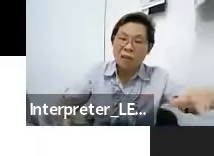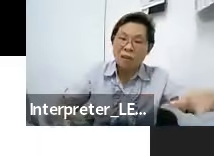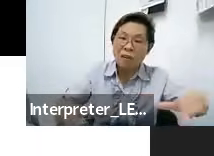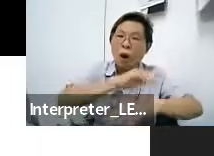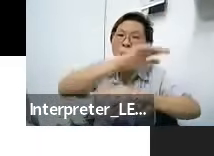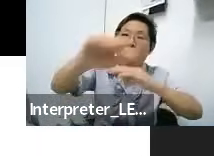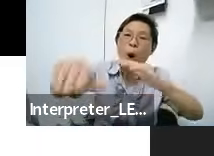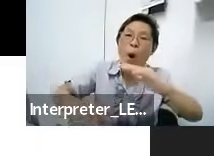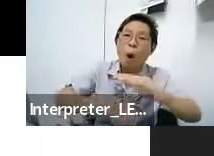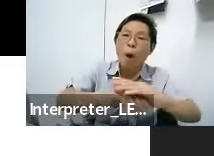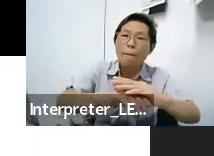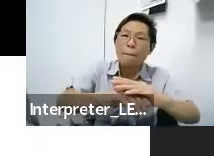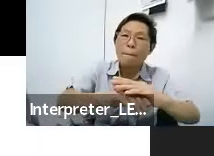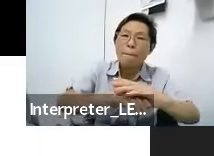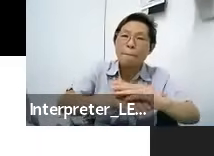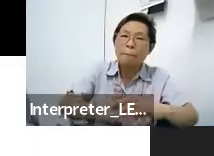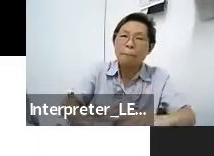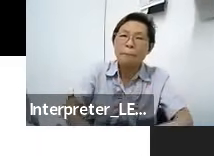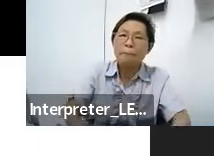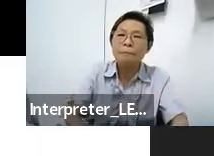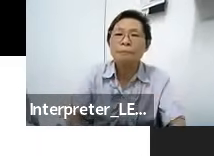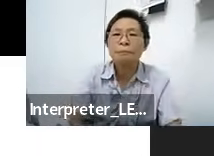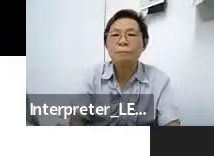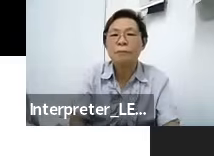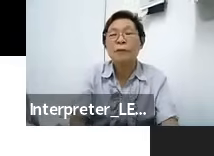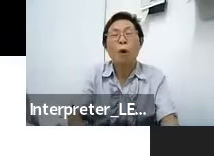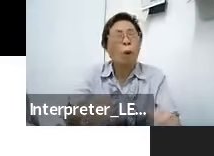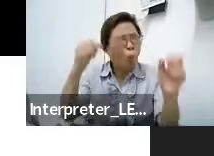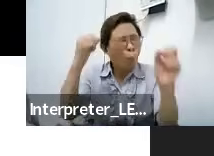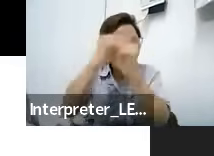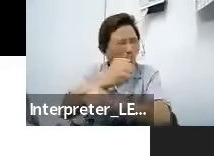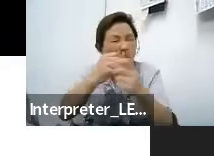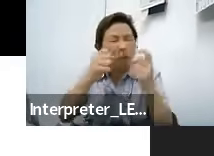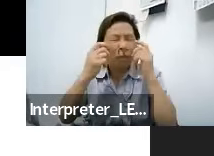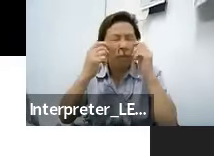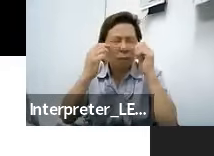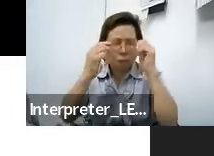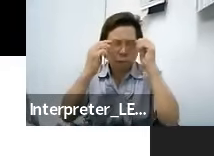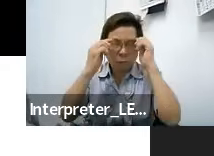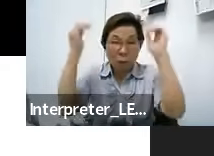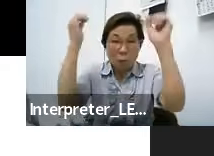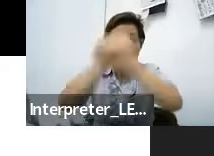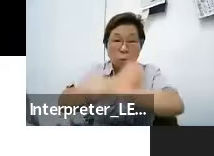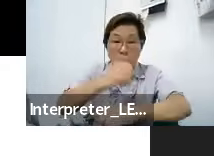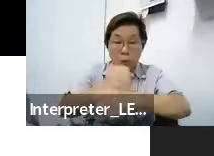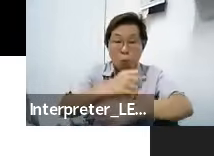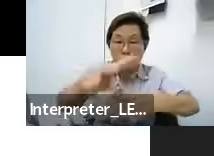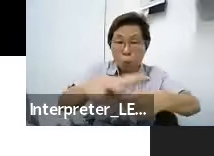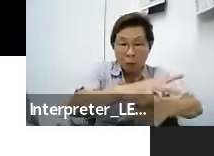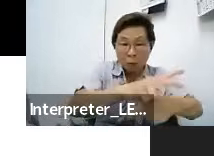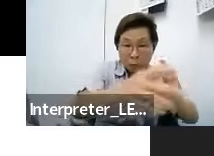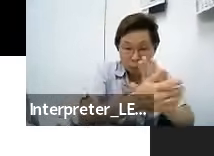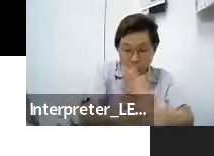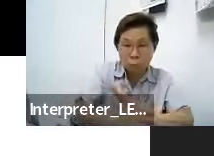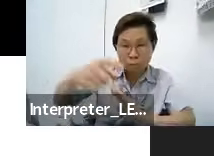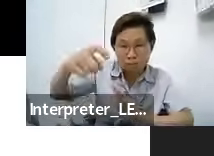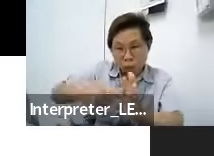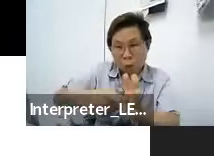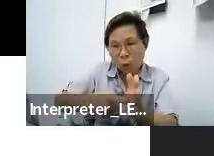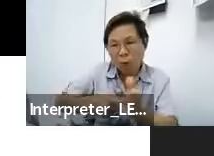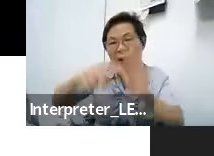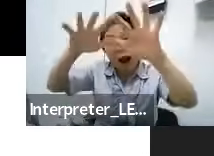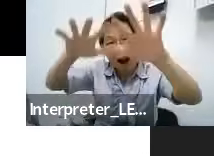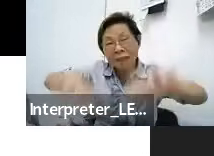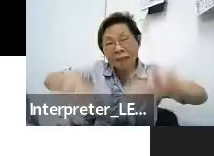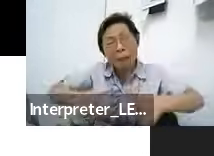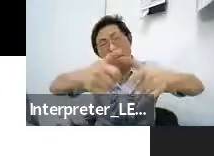also cross-border mobility. The biggest challenges we have is the vocational skills and demand and supply across ASEAN. Now, the